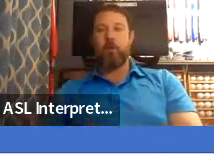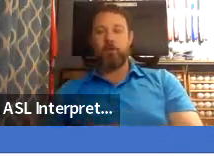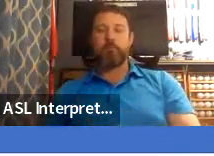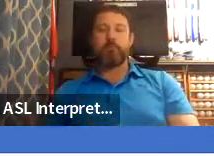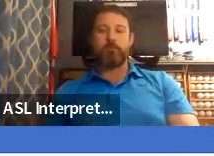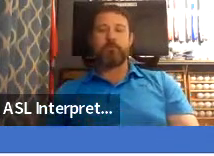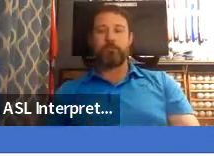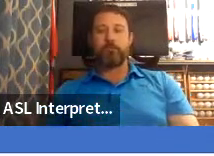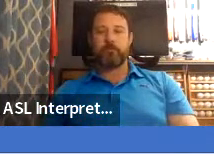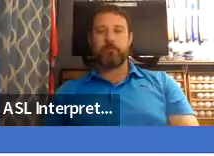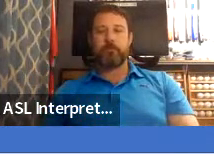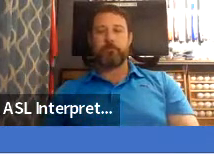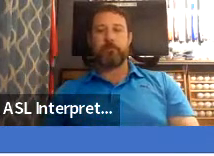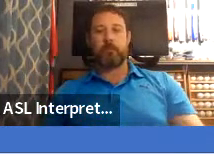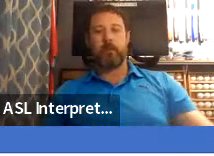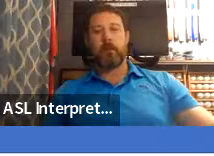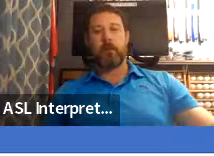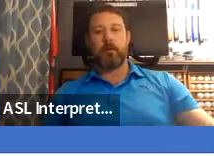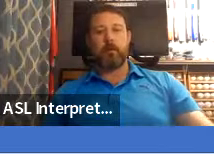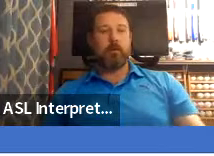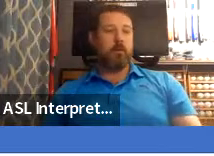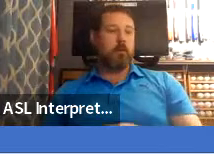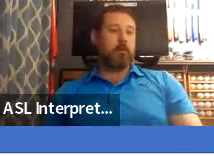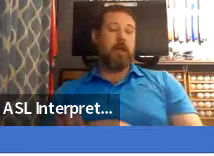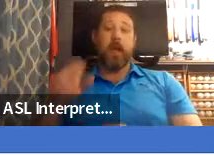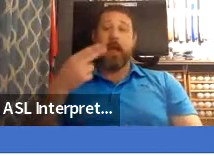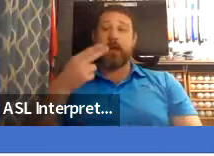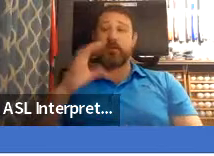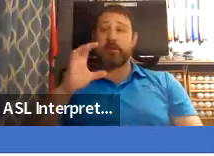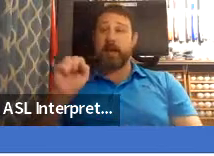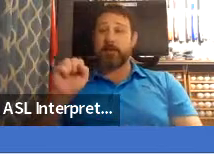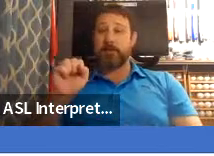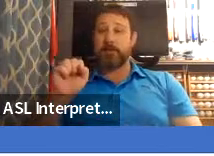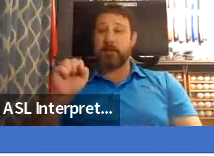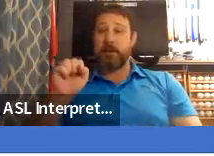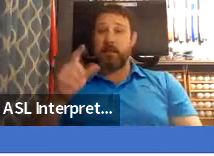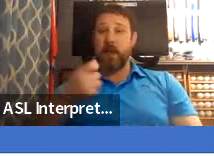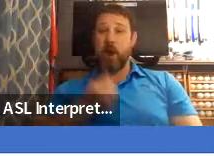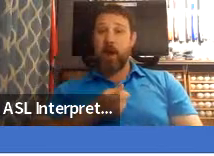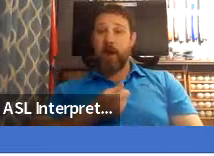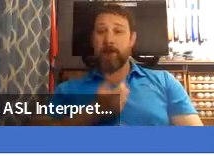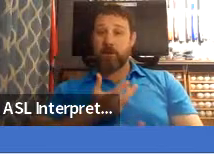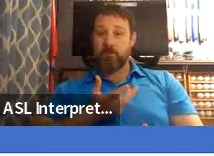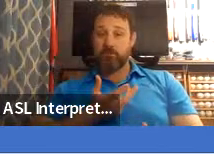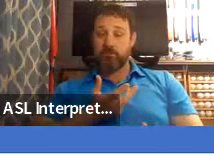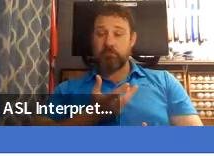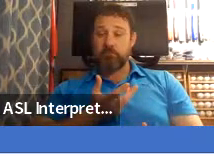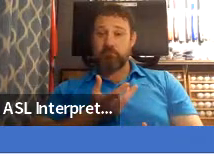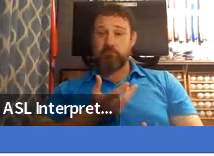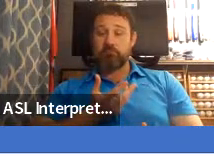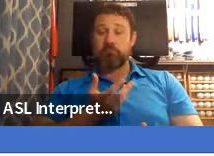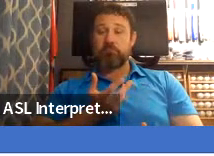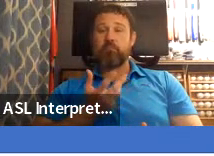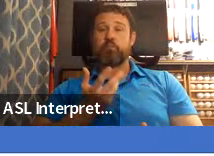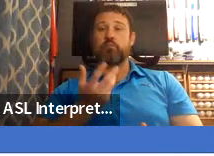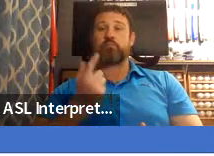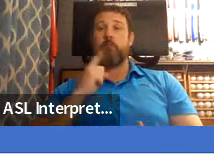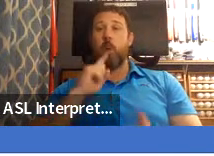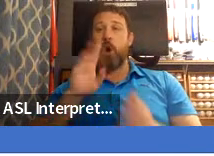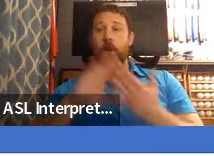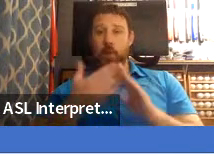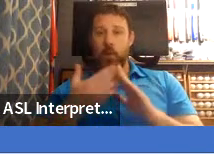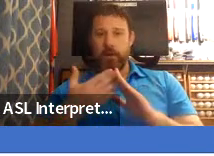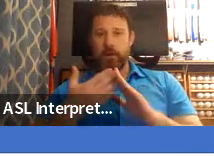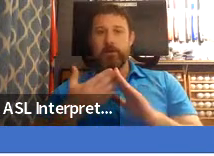And as part of DHCS's efforts, again, to get the word out there to the community,